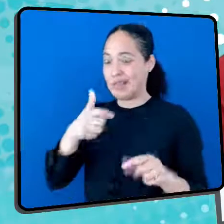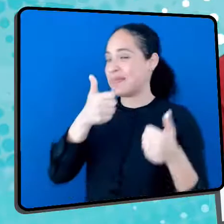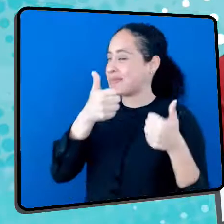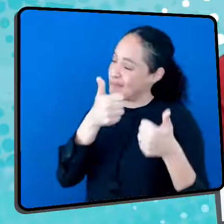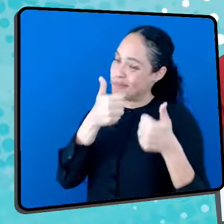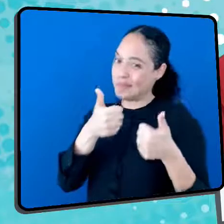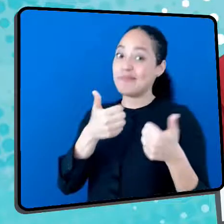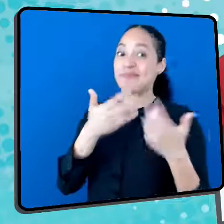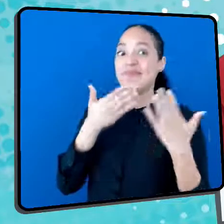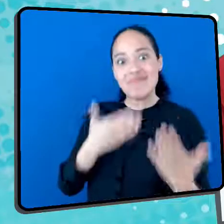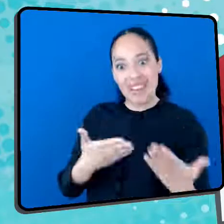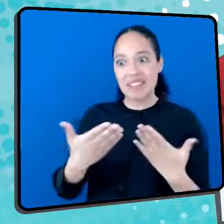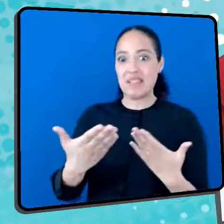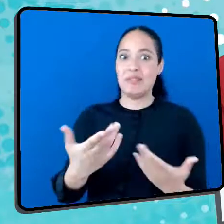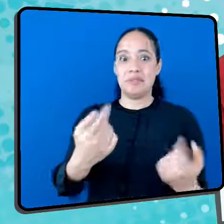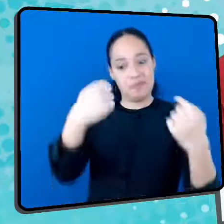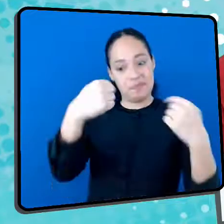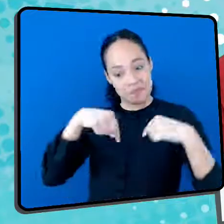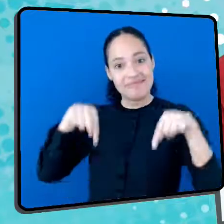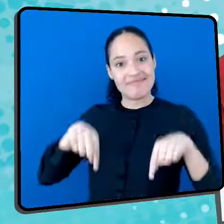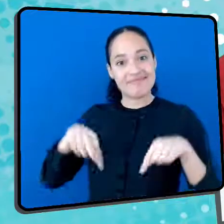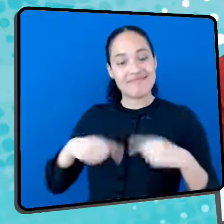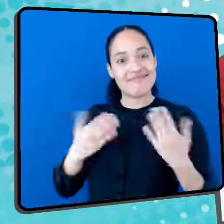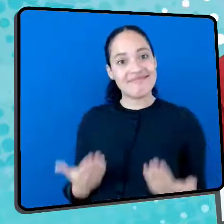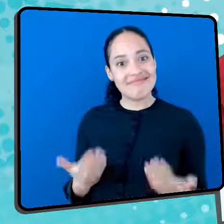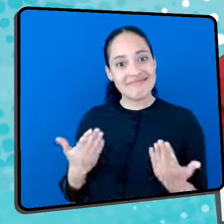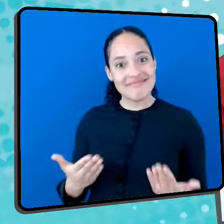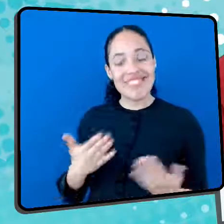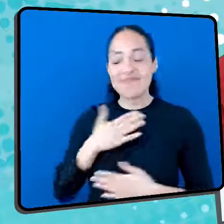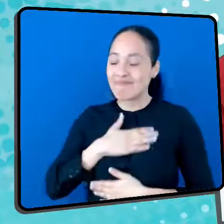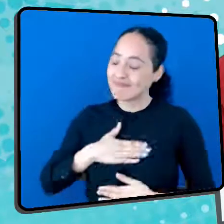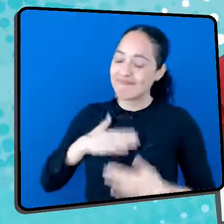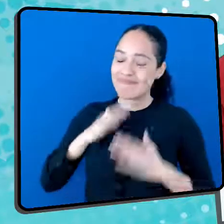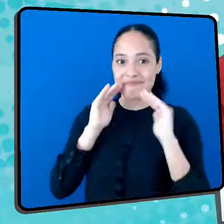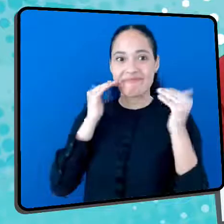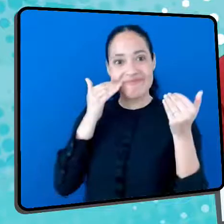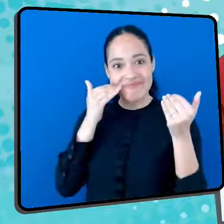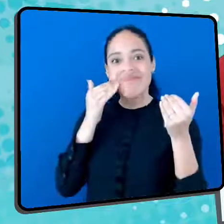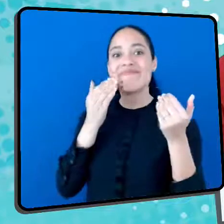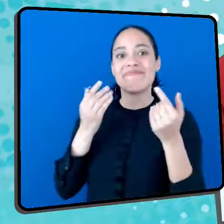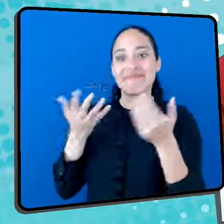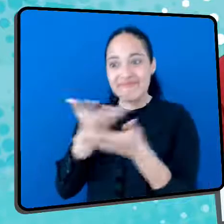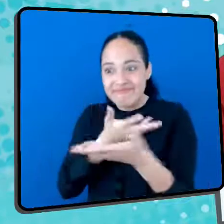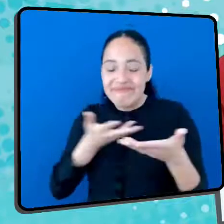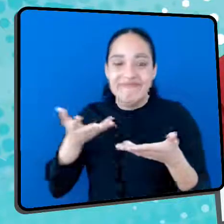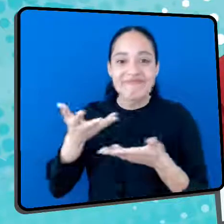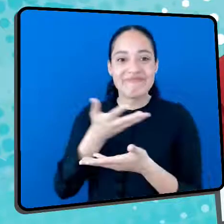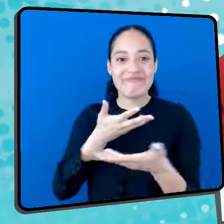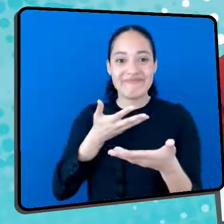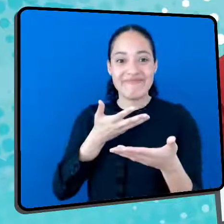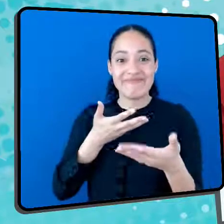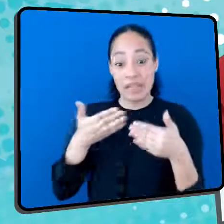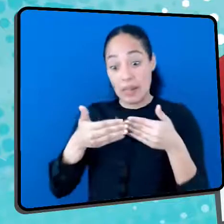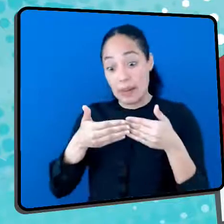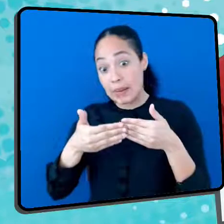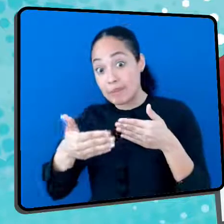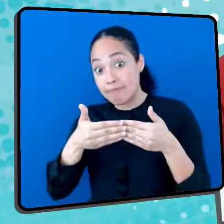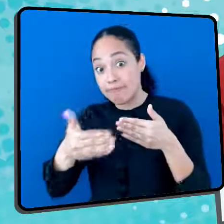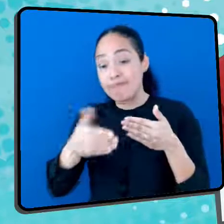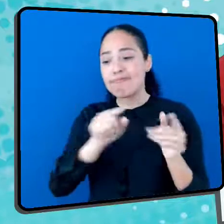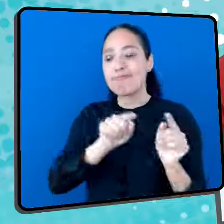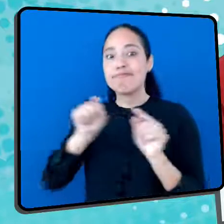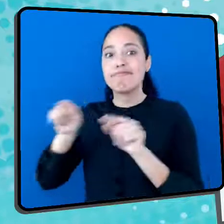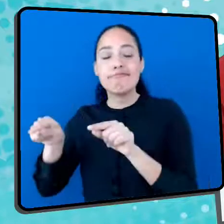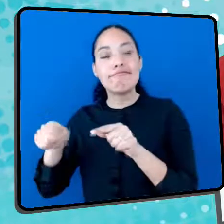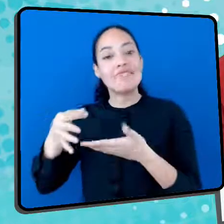part today. It's been an absolute pleasure to speak with you. In just a few minutes, we'll all head over to the cafe and Eve will be